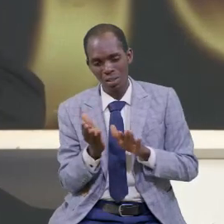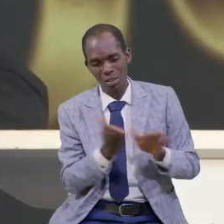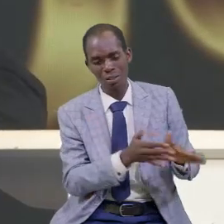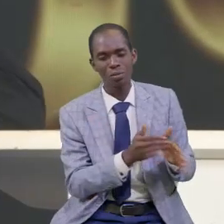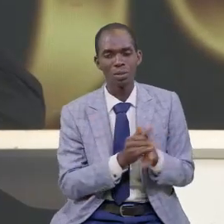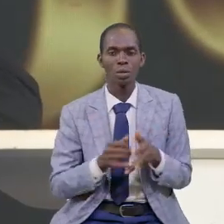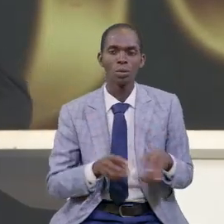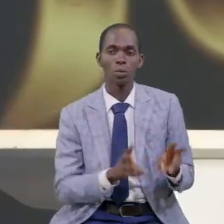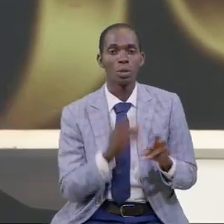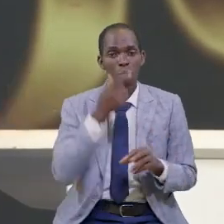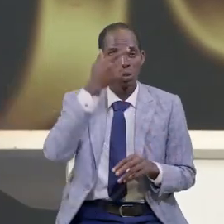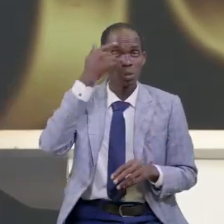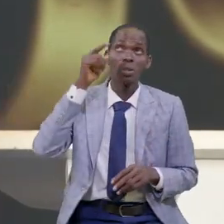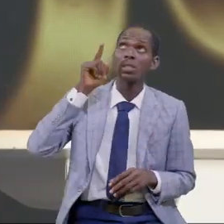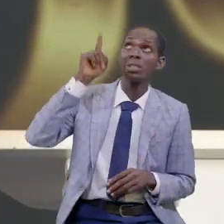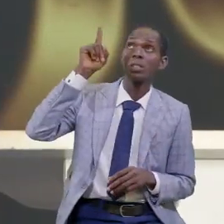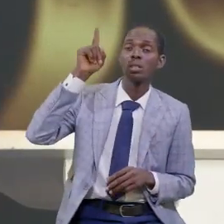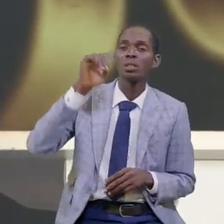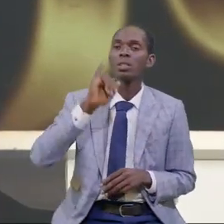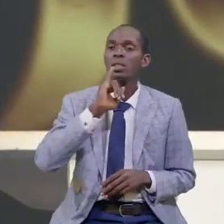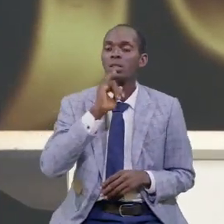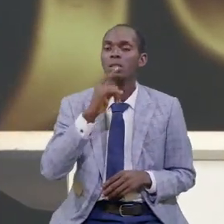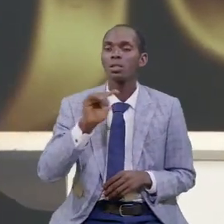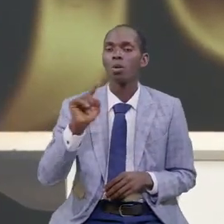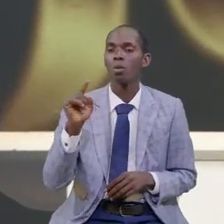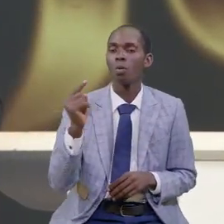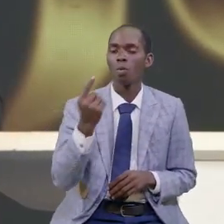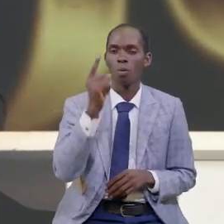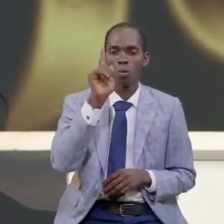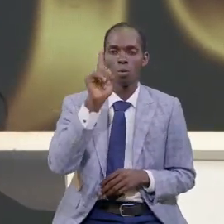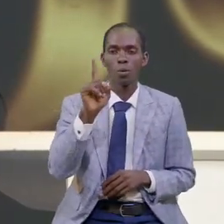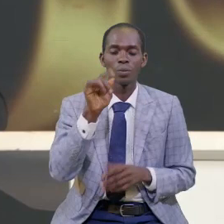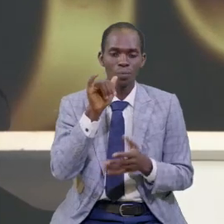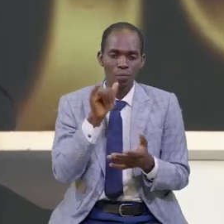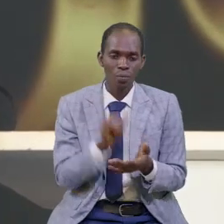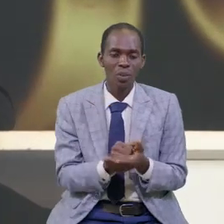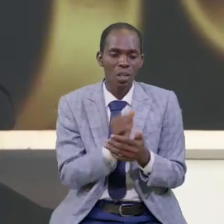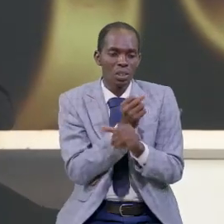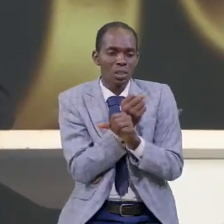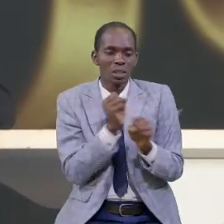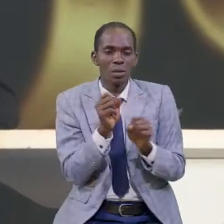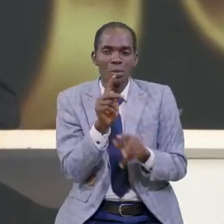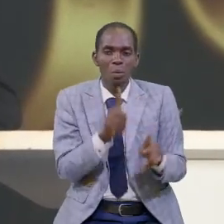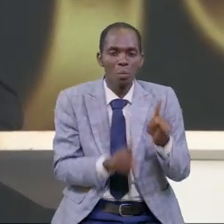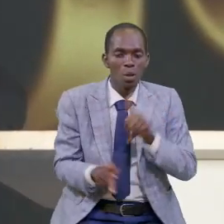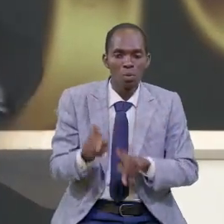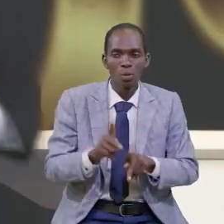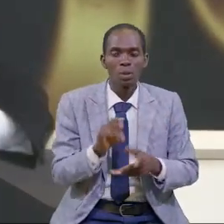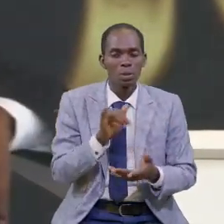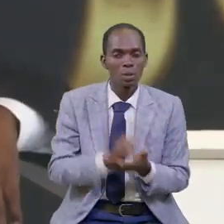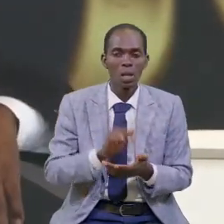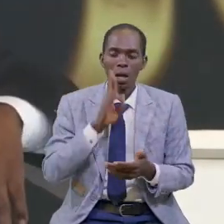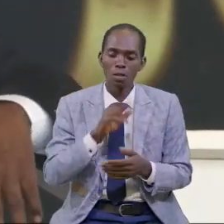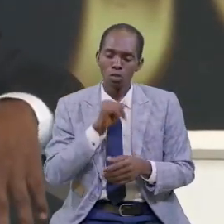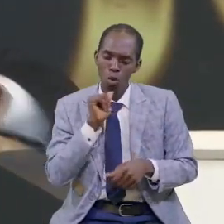the one that justifies the people who are not working for salvation, but